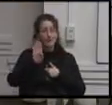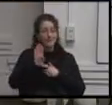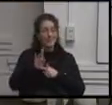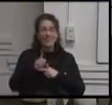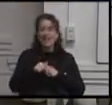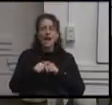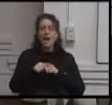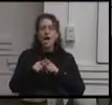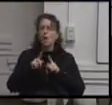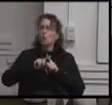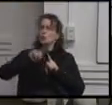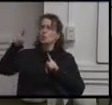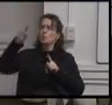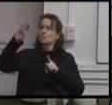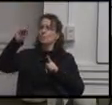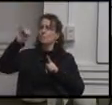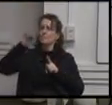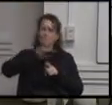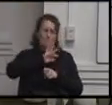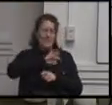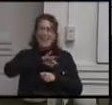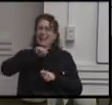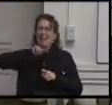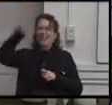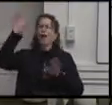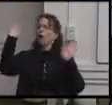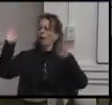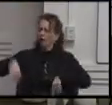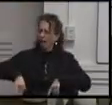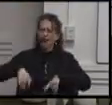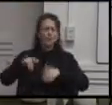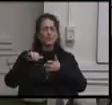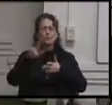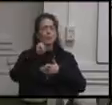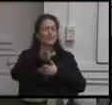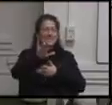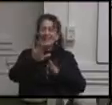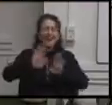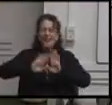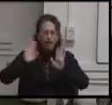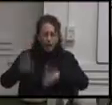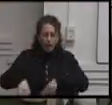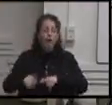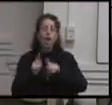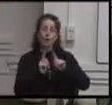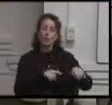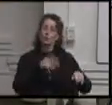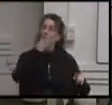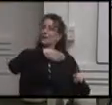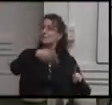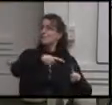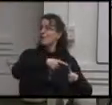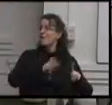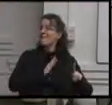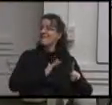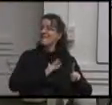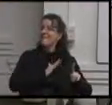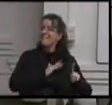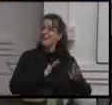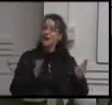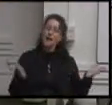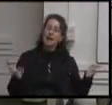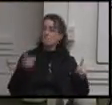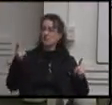west out to Brattleboro. And New York, same thing. It's another destination that maybe pushes their boundaries